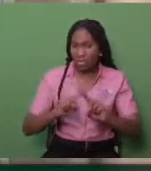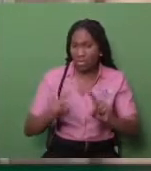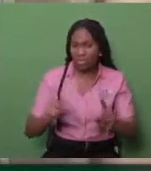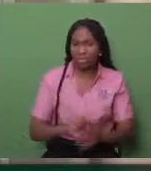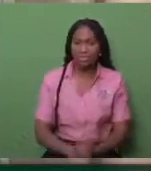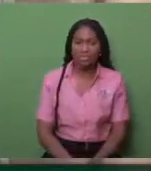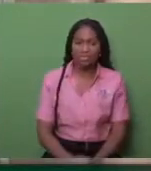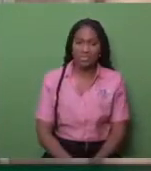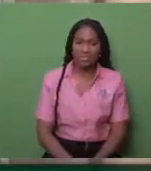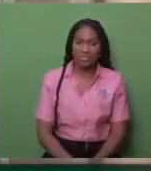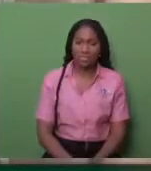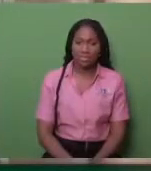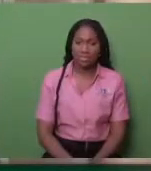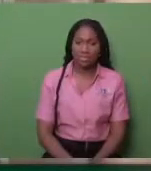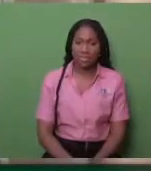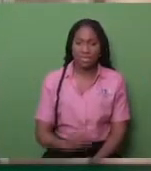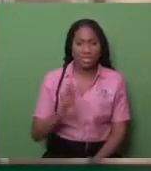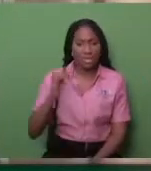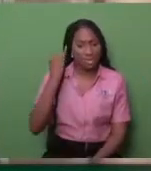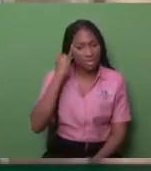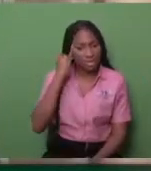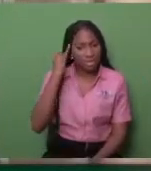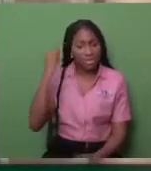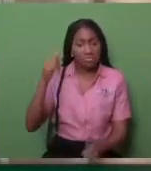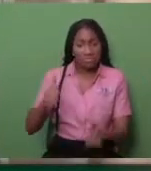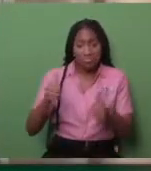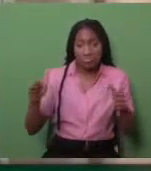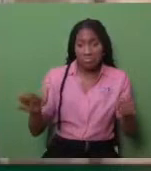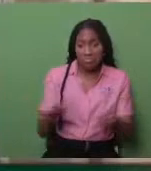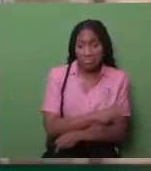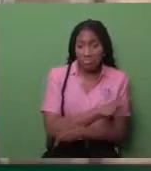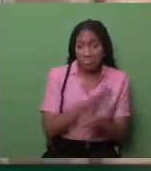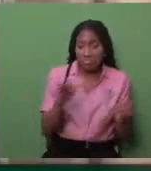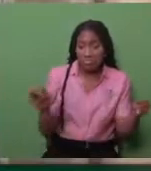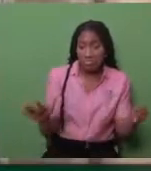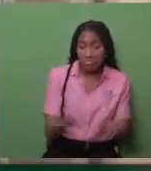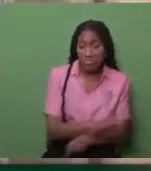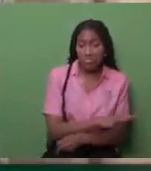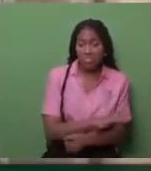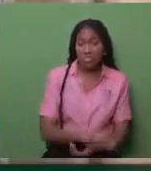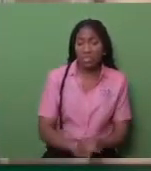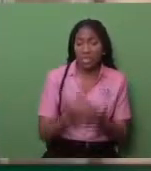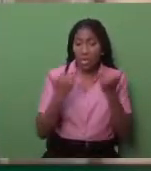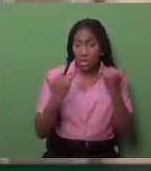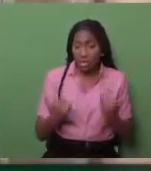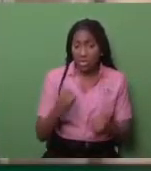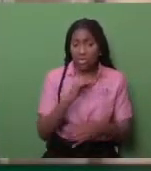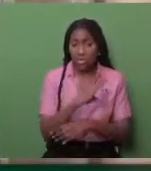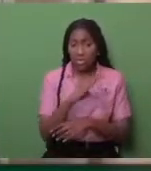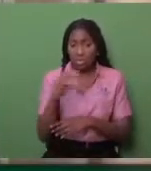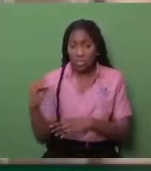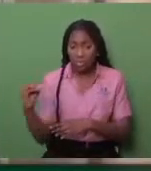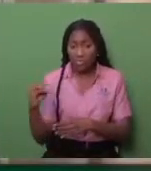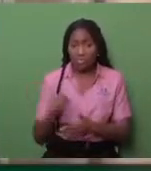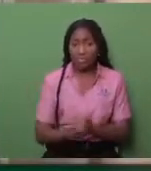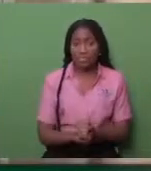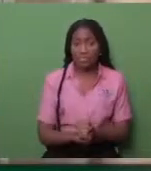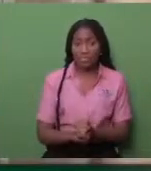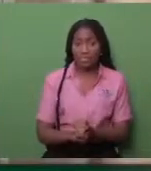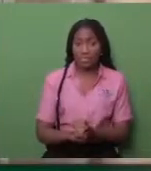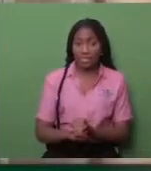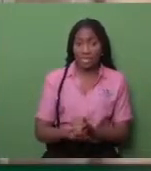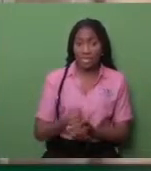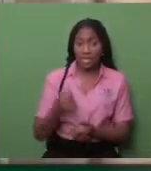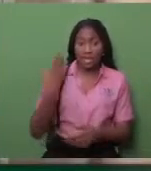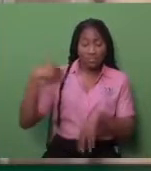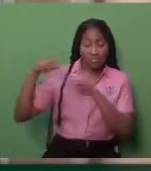were innovative enough that they would have been able to attract and allow companies to exist in the economy of today, even though we'll be facing the competition